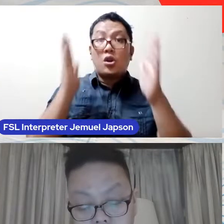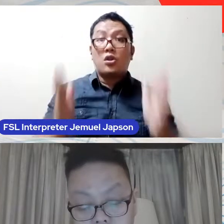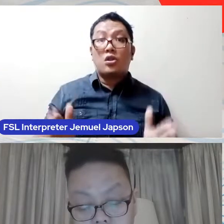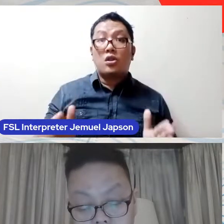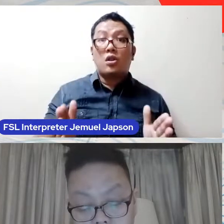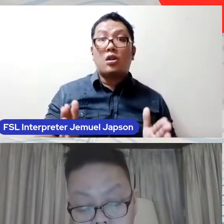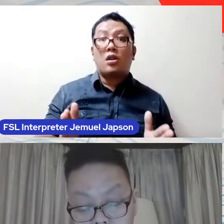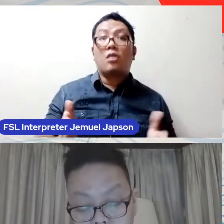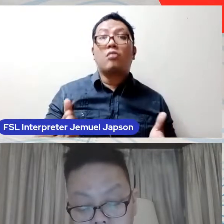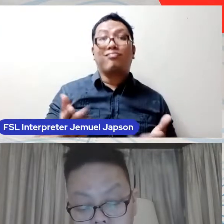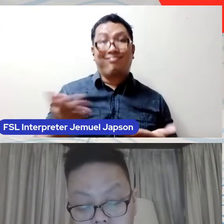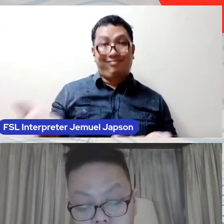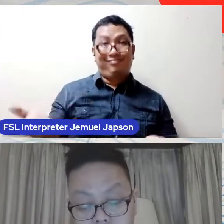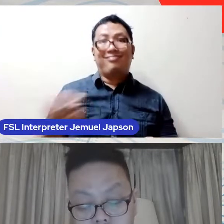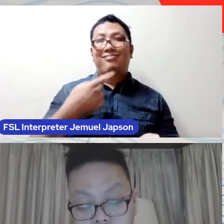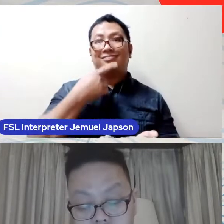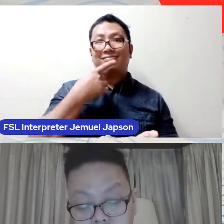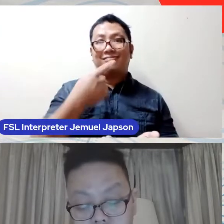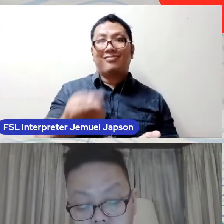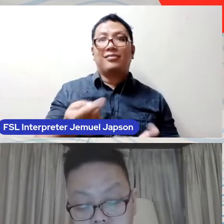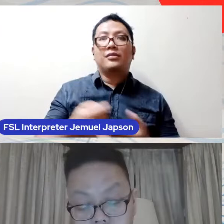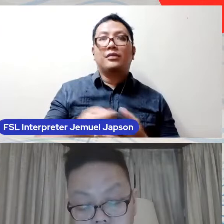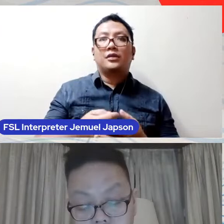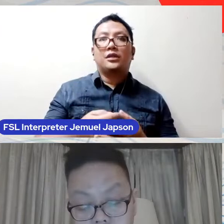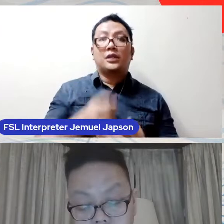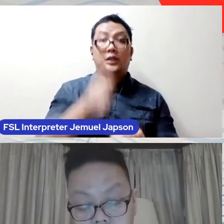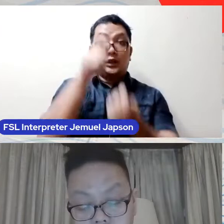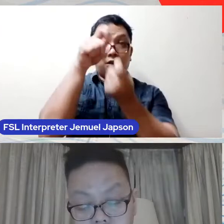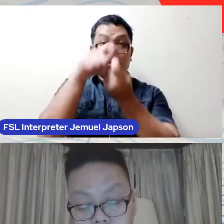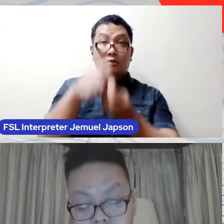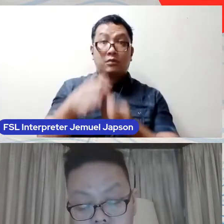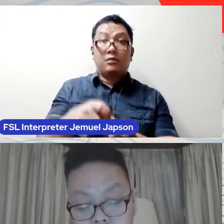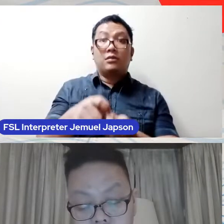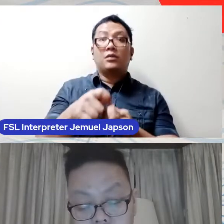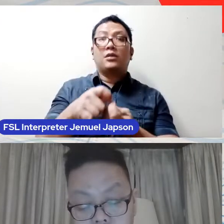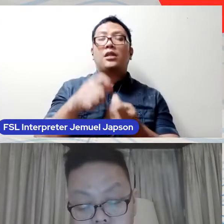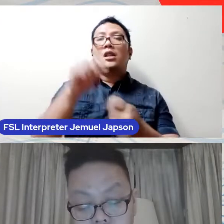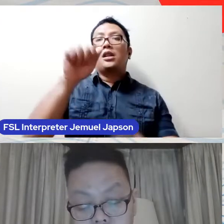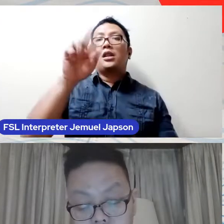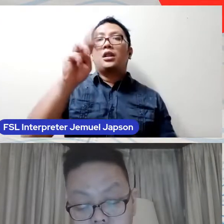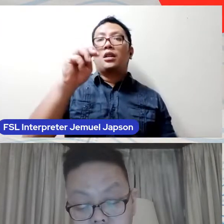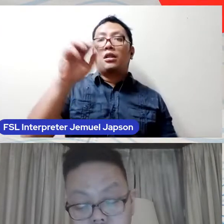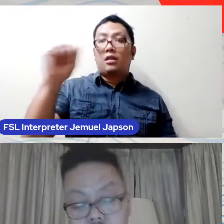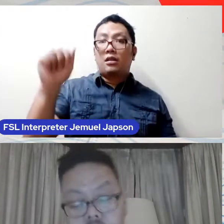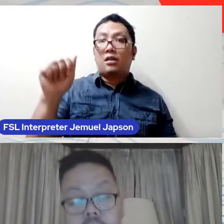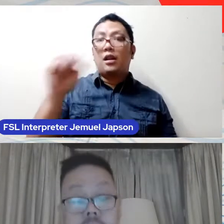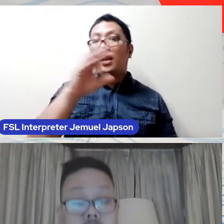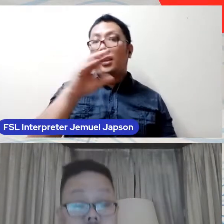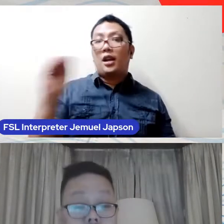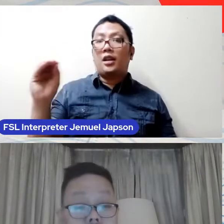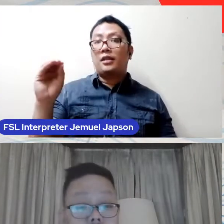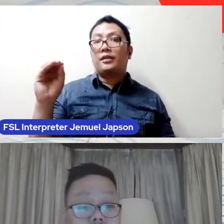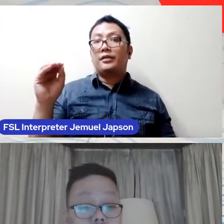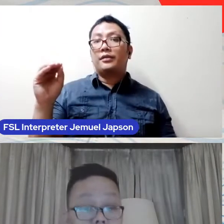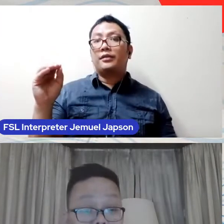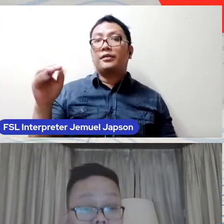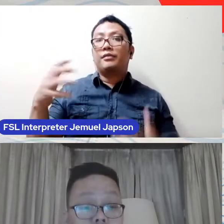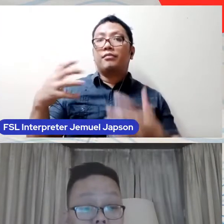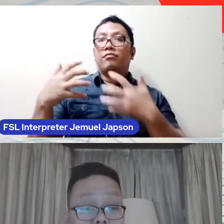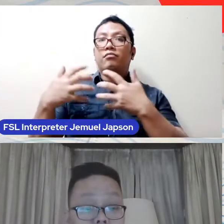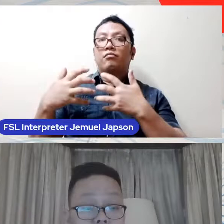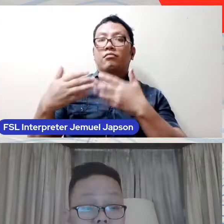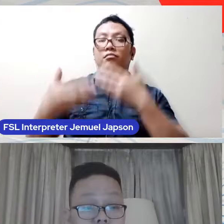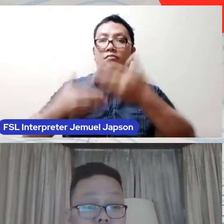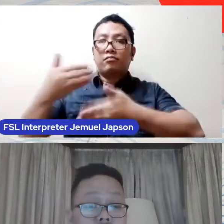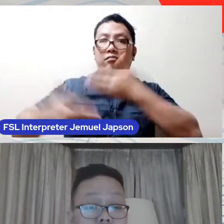there you have it, the accuracy rate of the RMA, and of course the myriad of